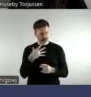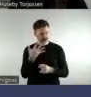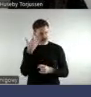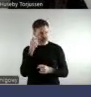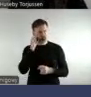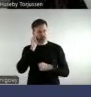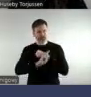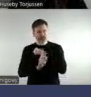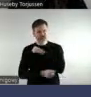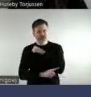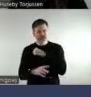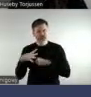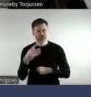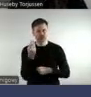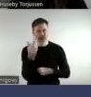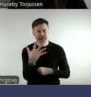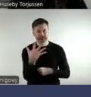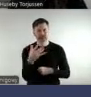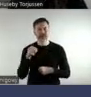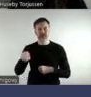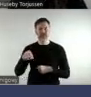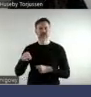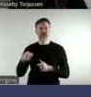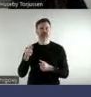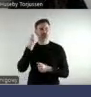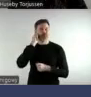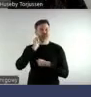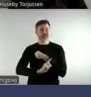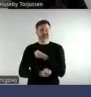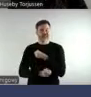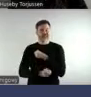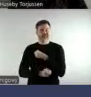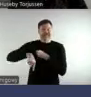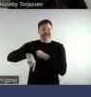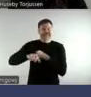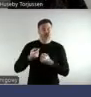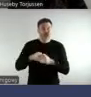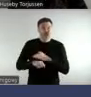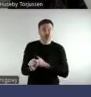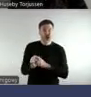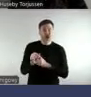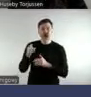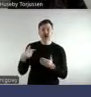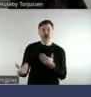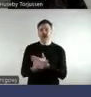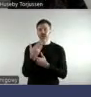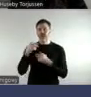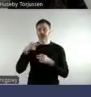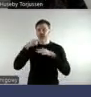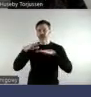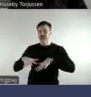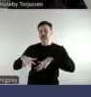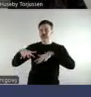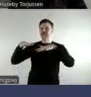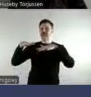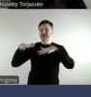in this area almost ready to give birth when this happened. So just to where to know who is